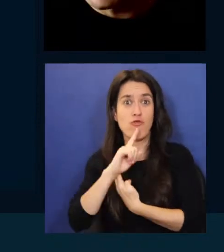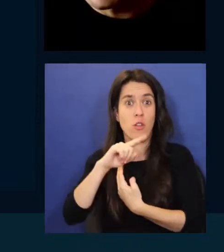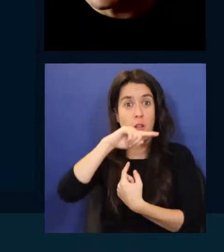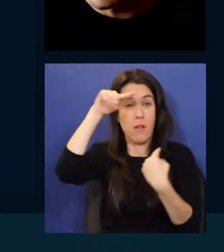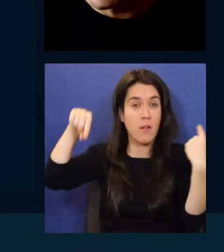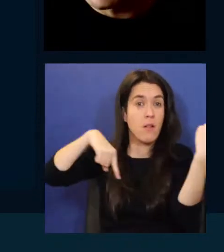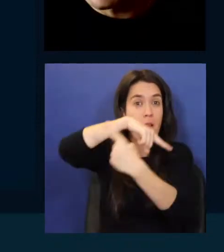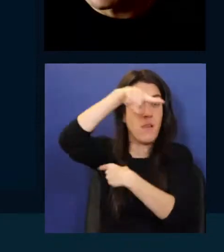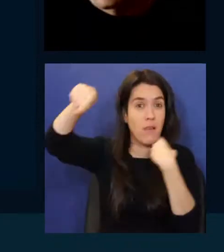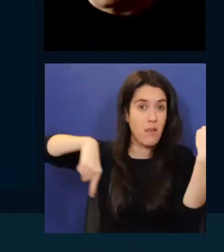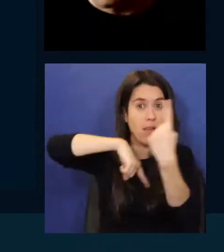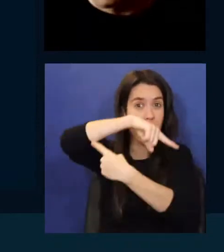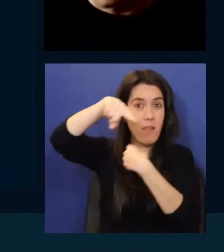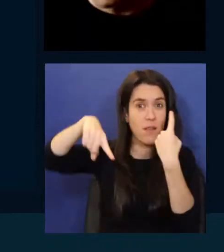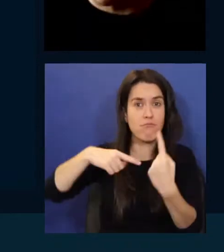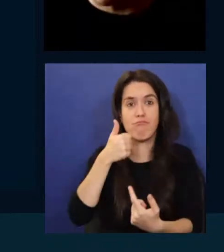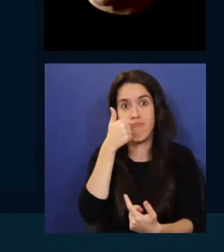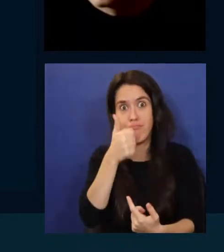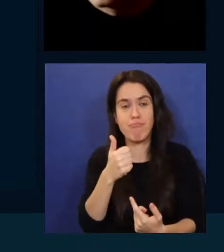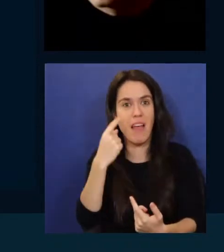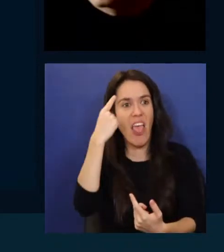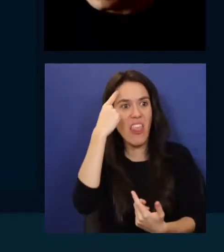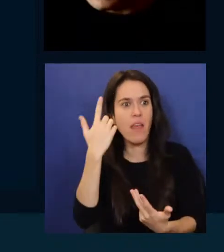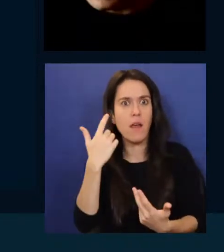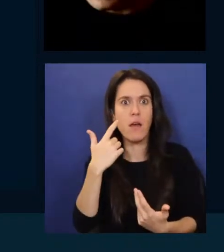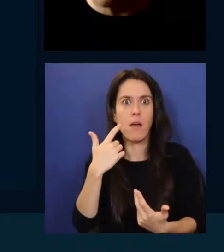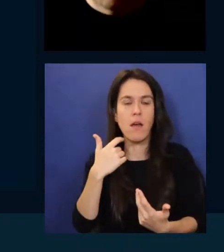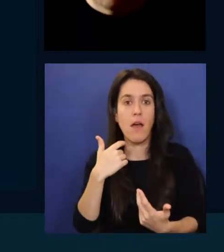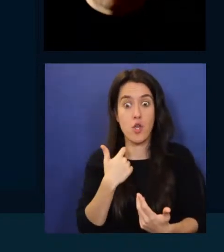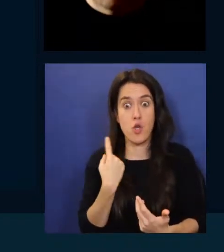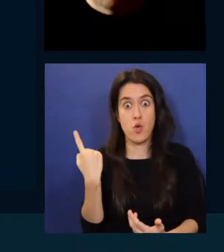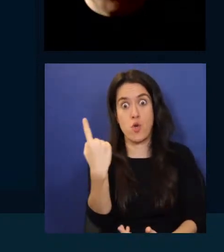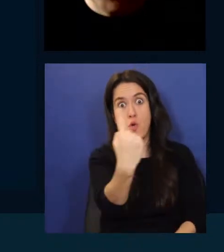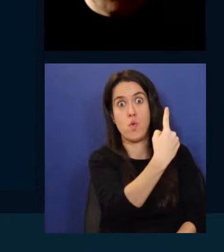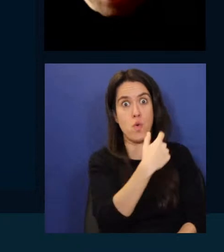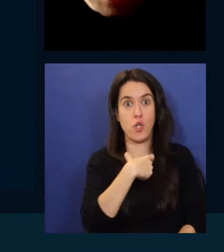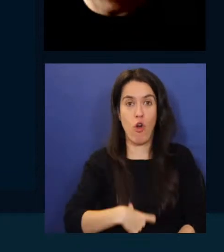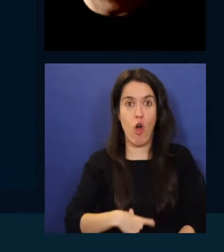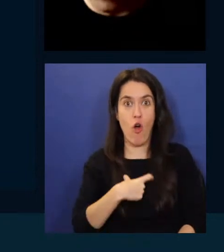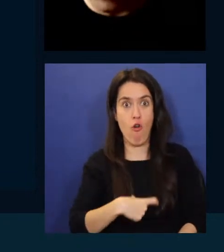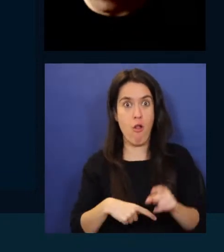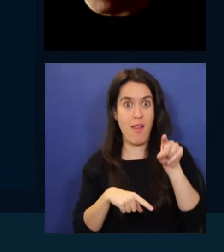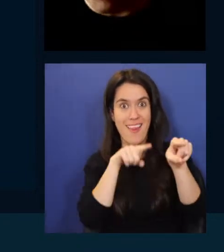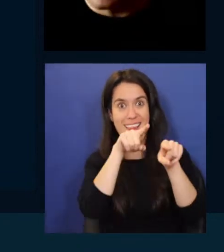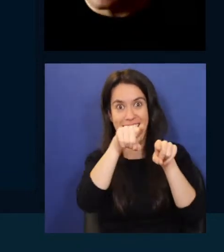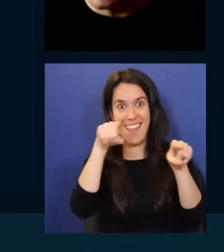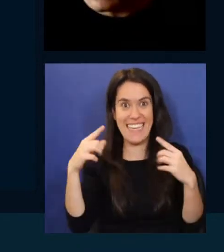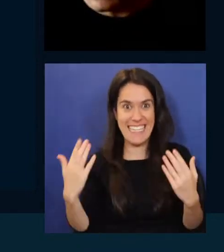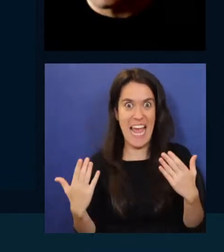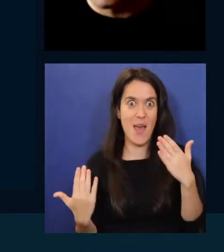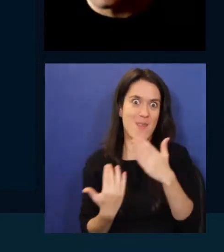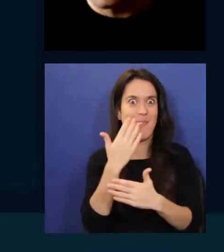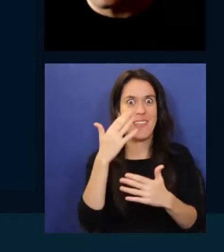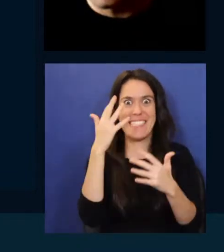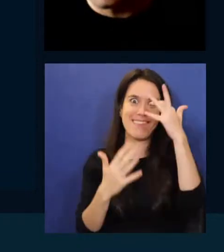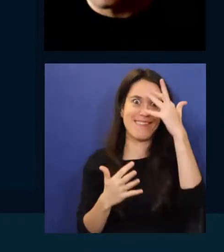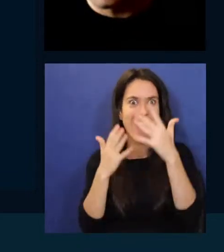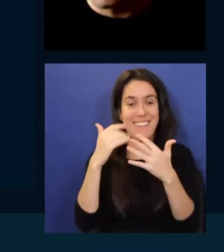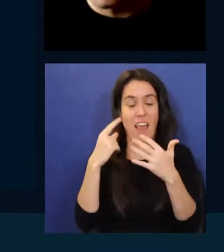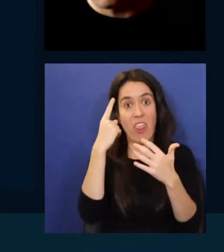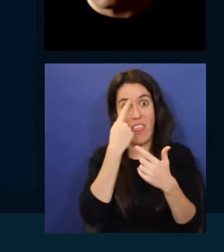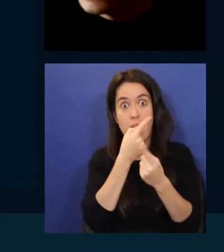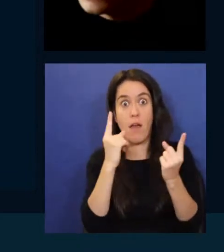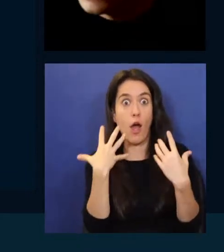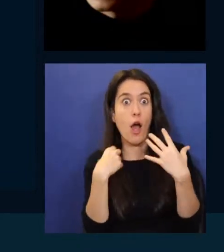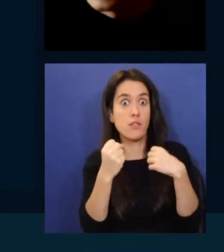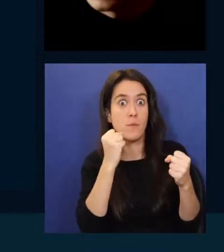about the role all of you and a modern data estate is going to play. Our customers need